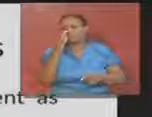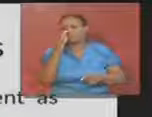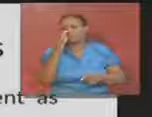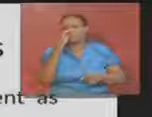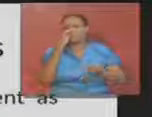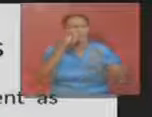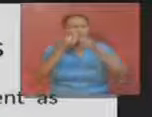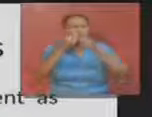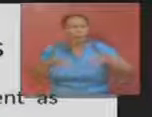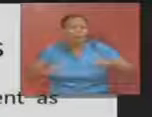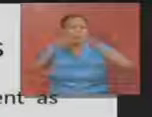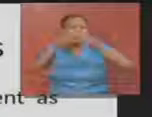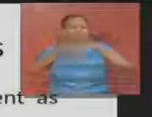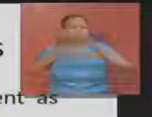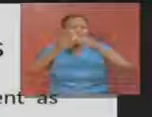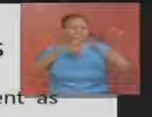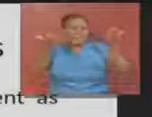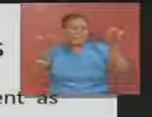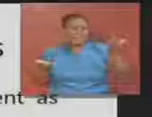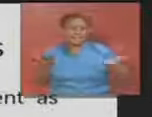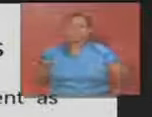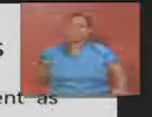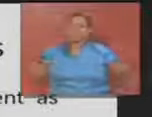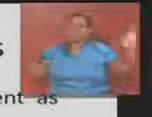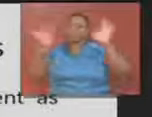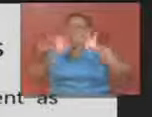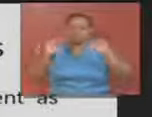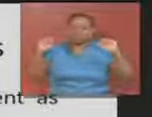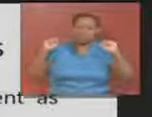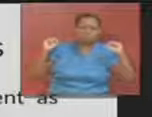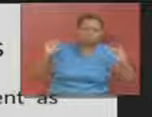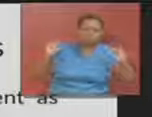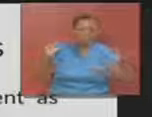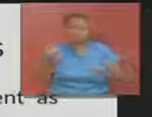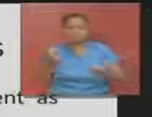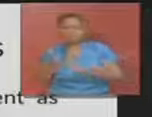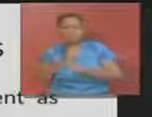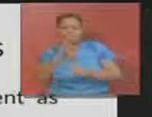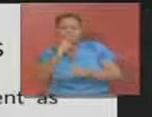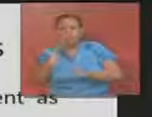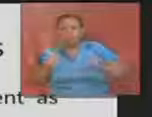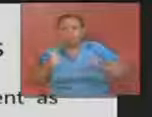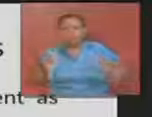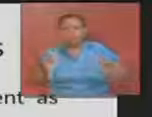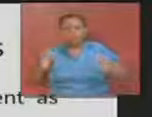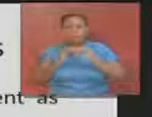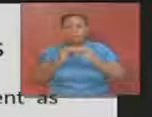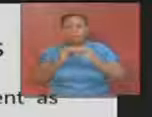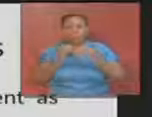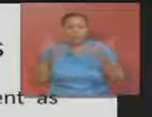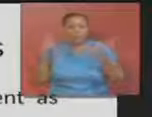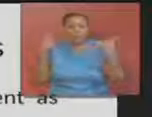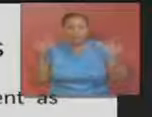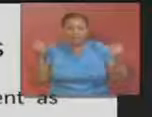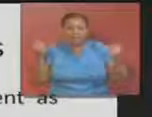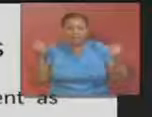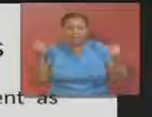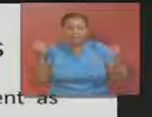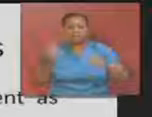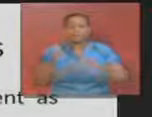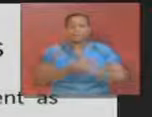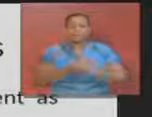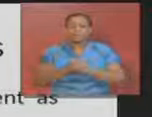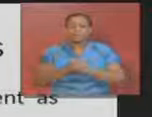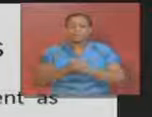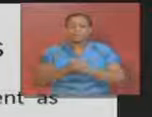weight translates into a more healthy and risk-free individual. Lifestyle